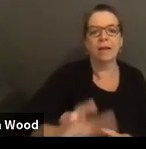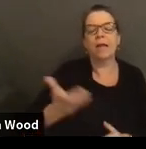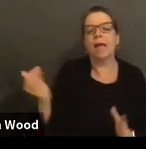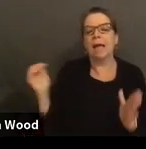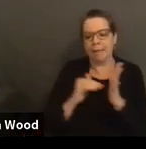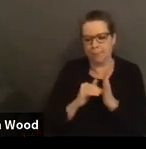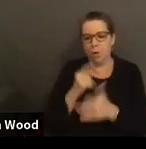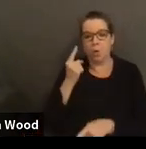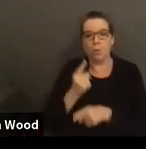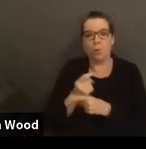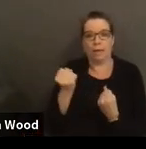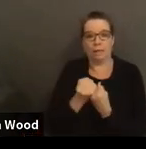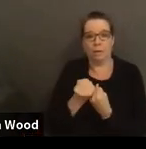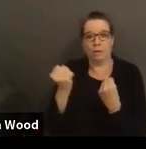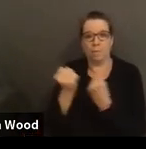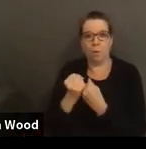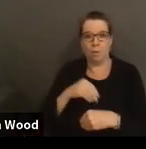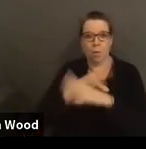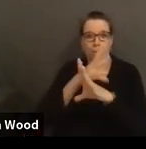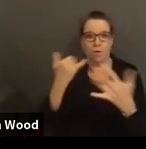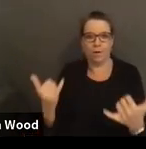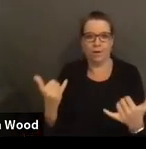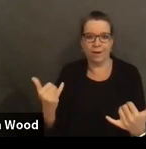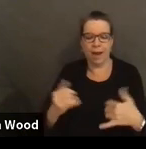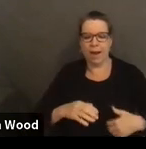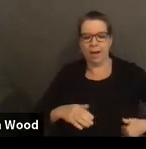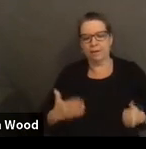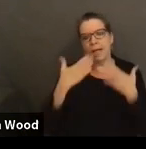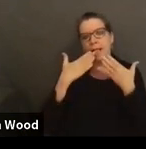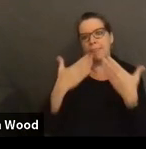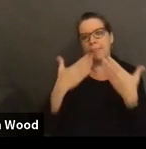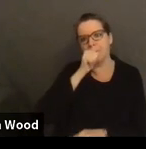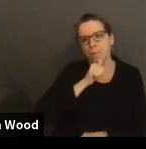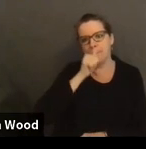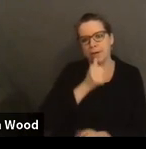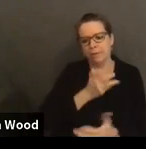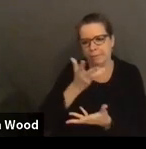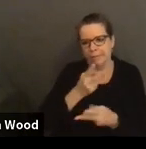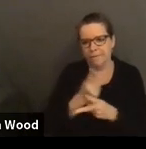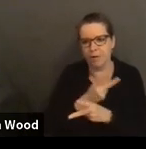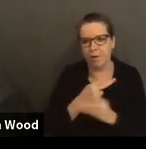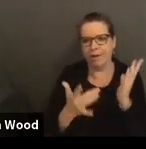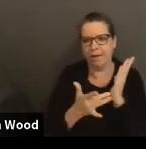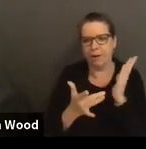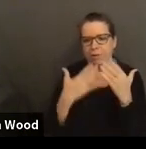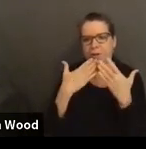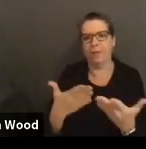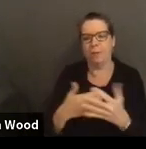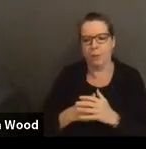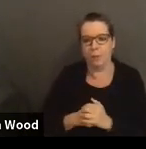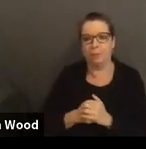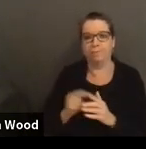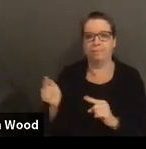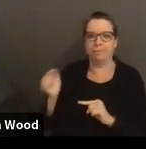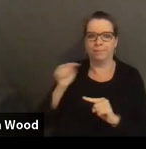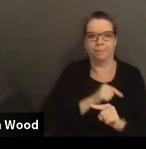our webinar today. I appreciate your patience as we work through the technology. So returning to